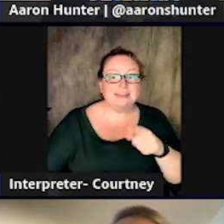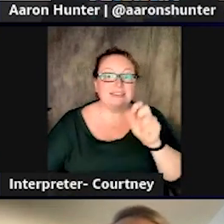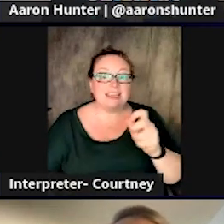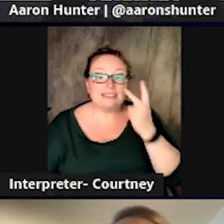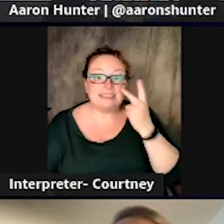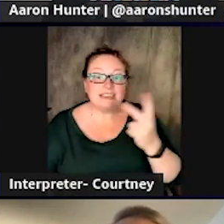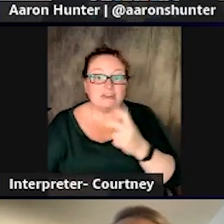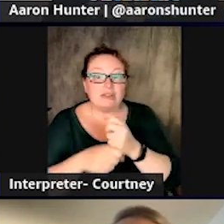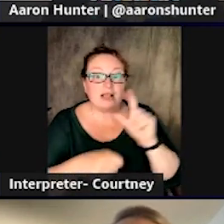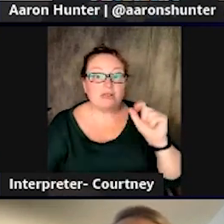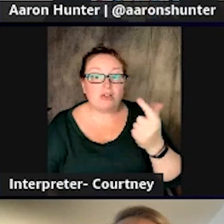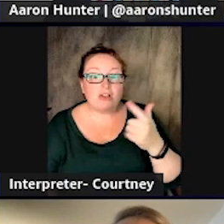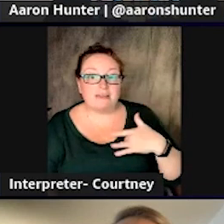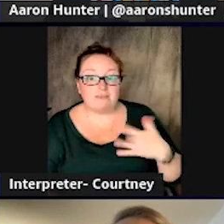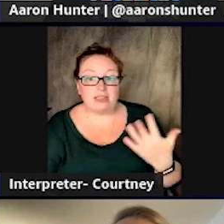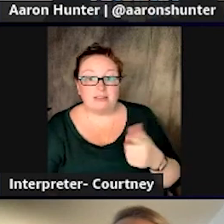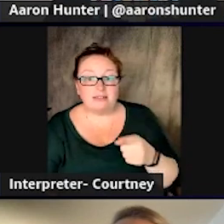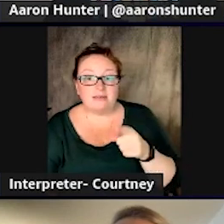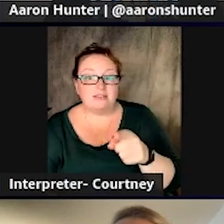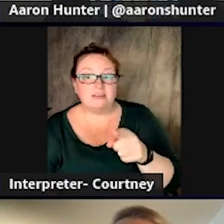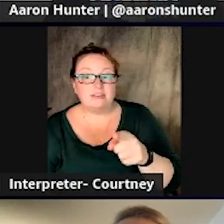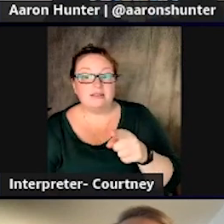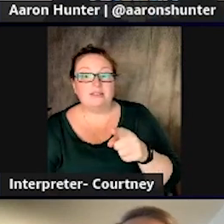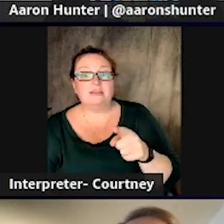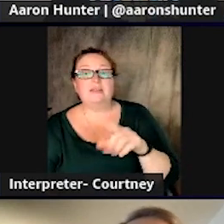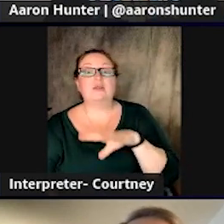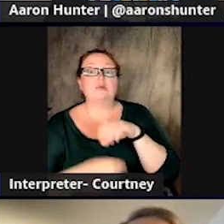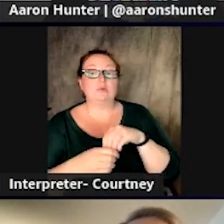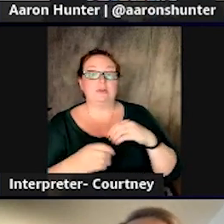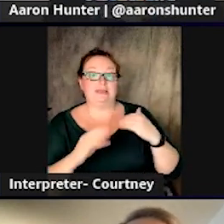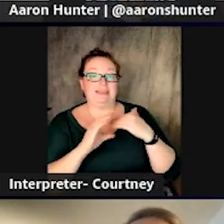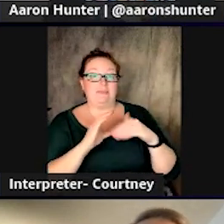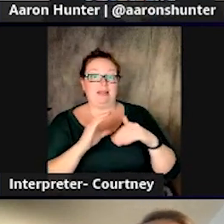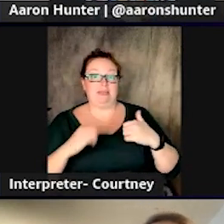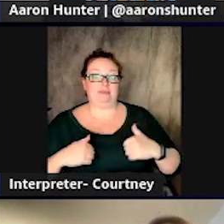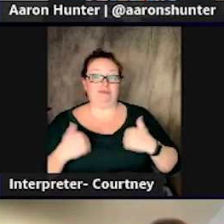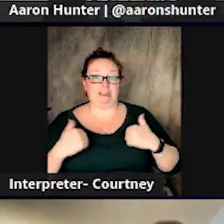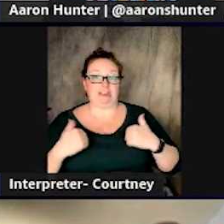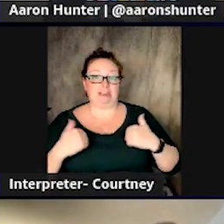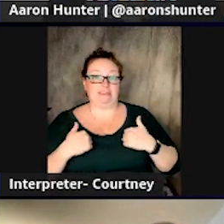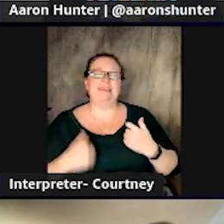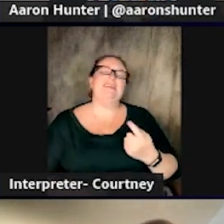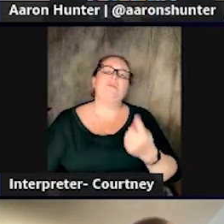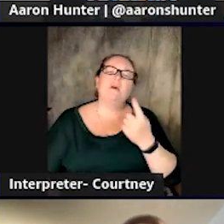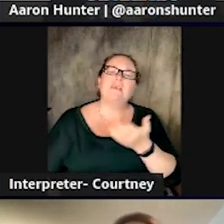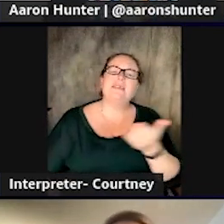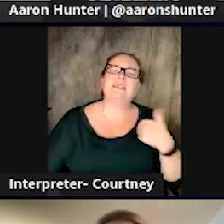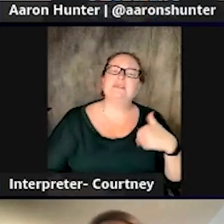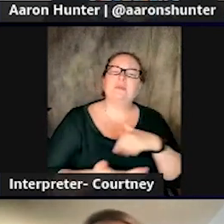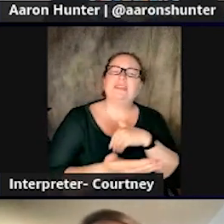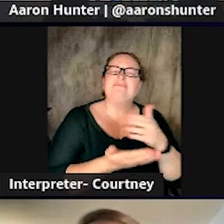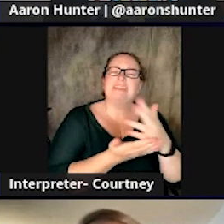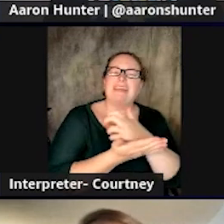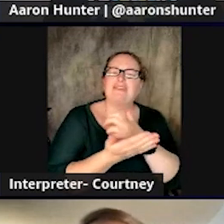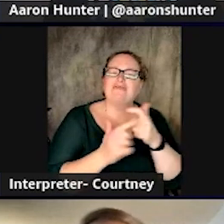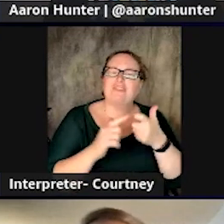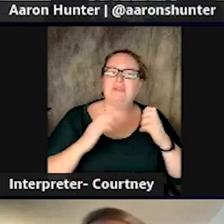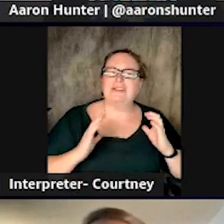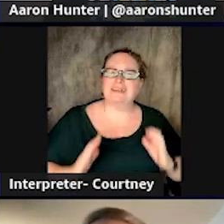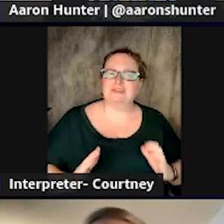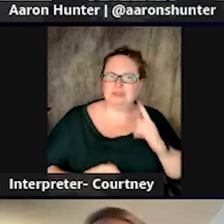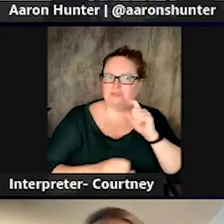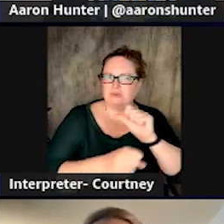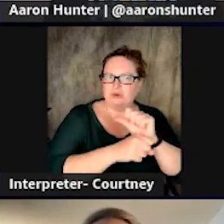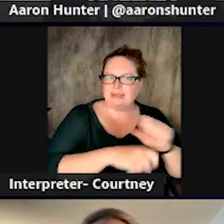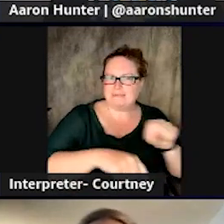log event that included an email address. Now, one of the things that we gathered from customers during our extensive working backwards